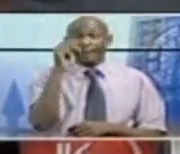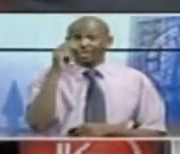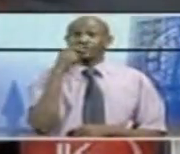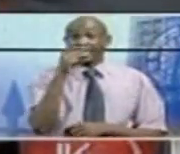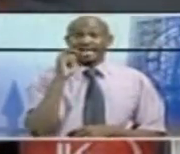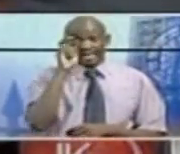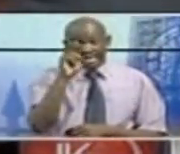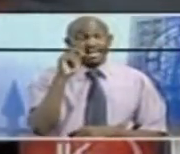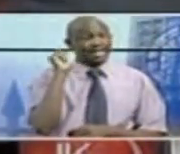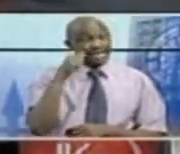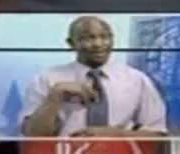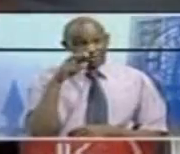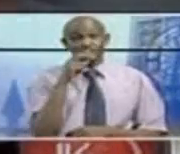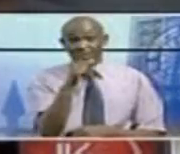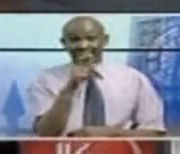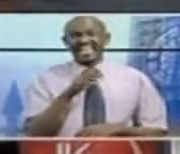you are satisfied